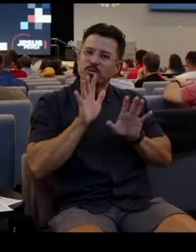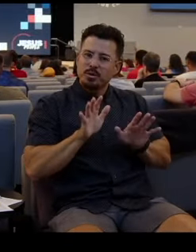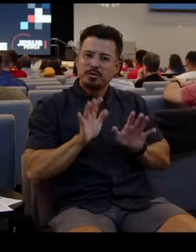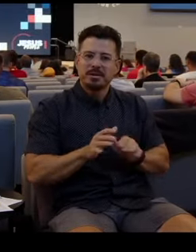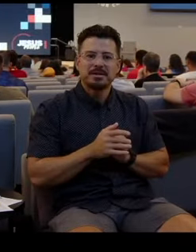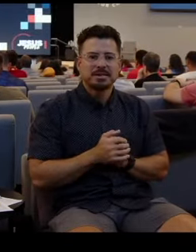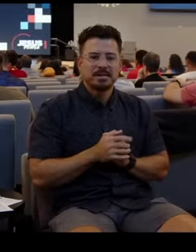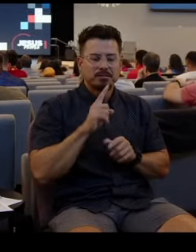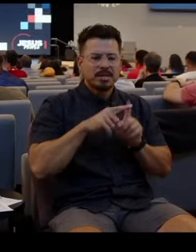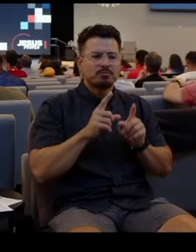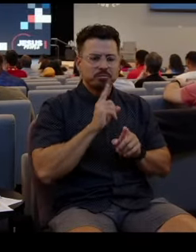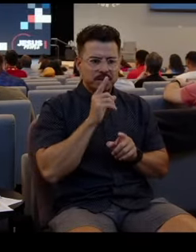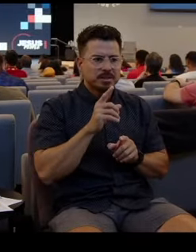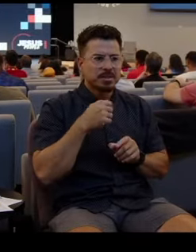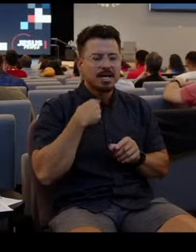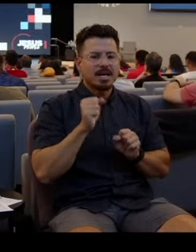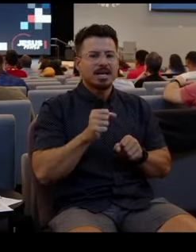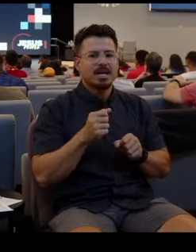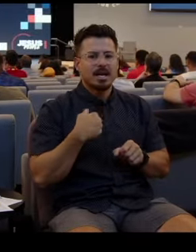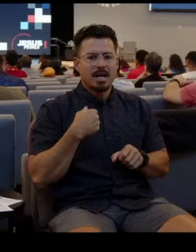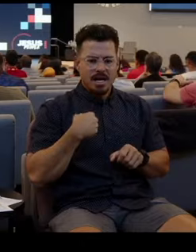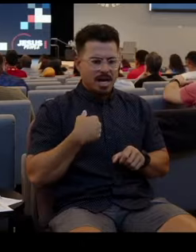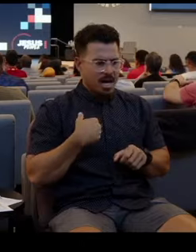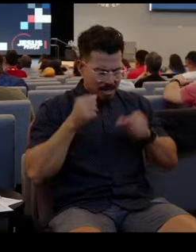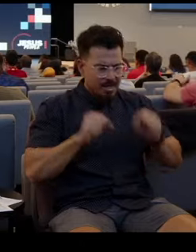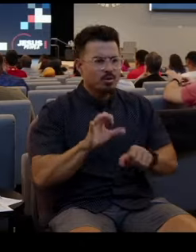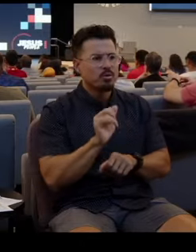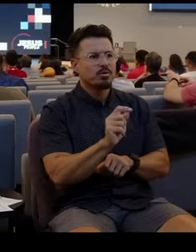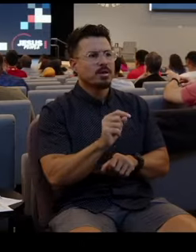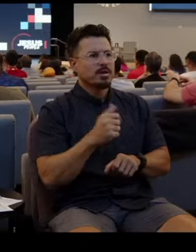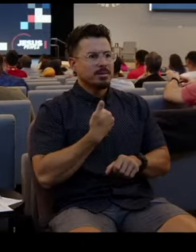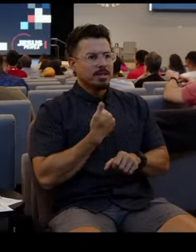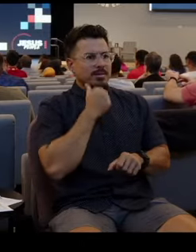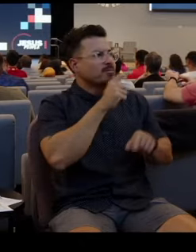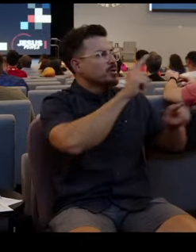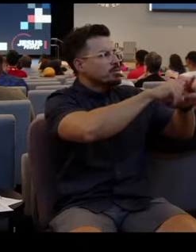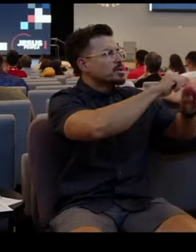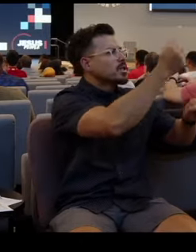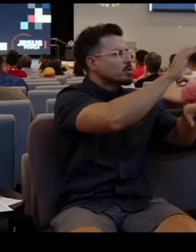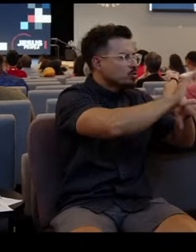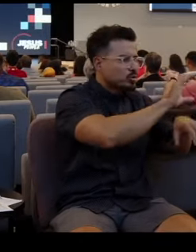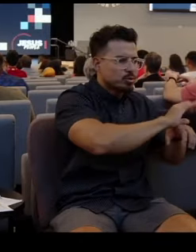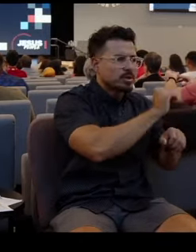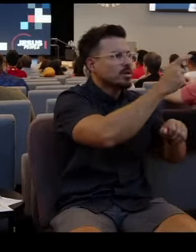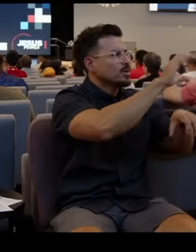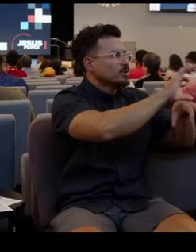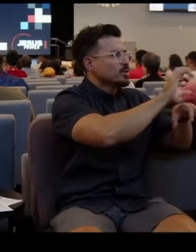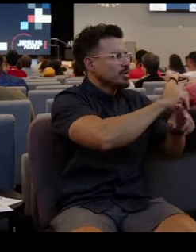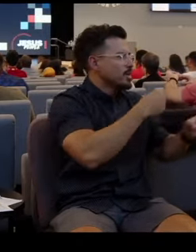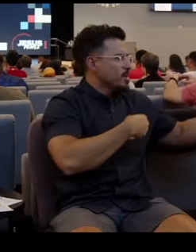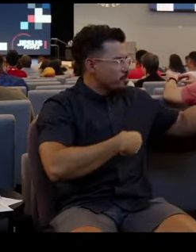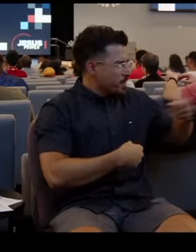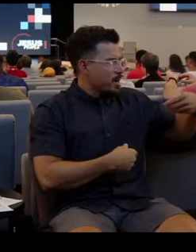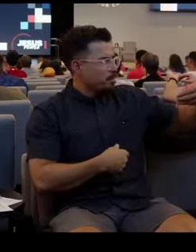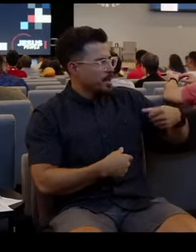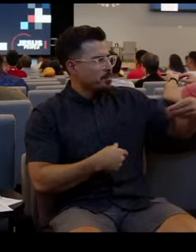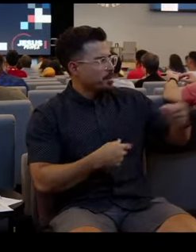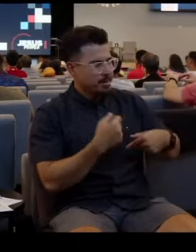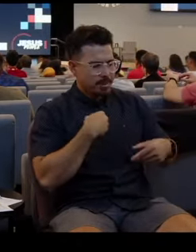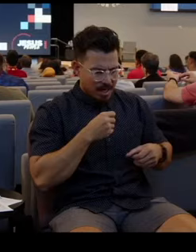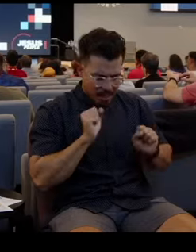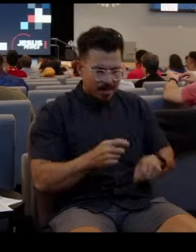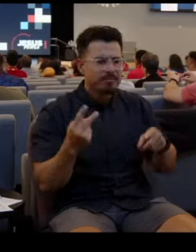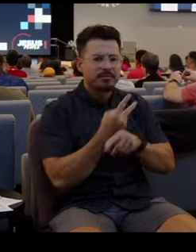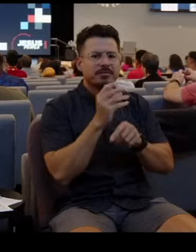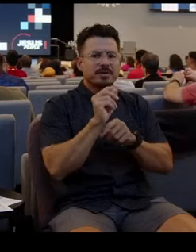to say, man, we could do this. You're right. And just having their blessing and their endorsement had